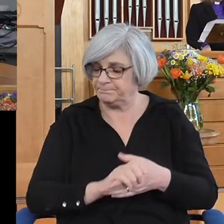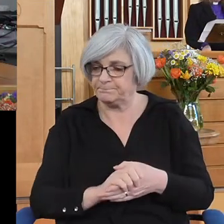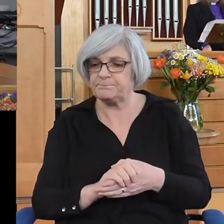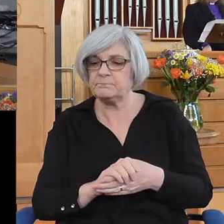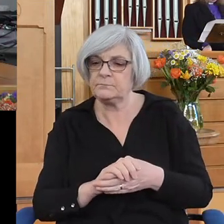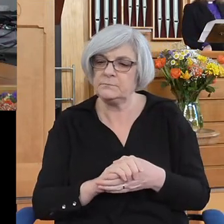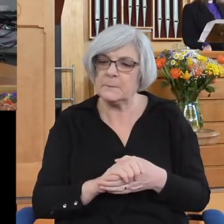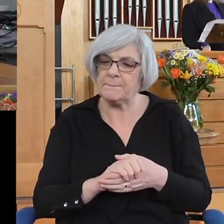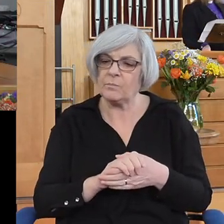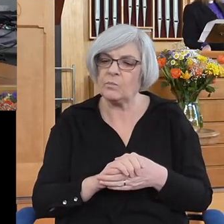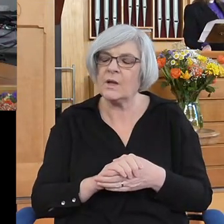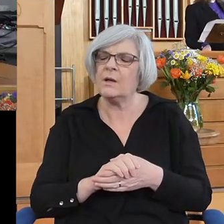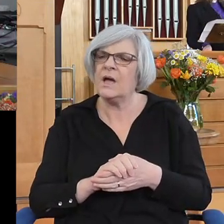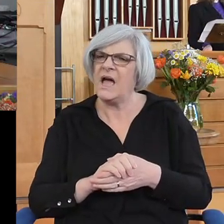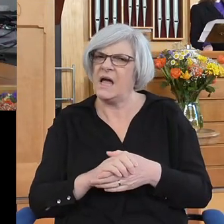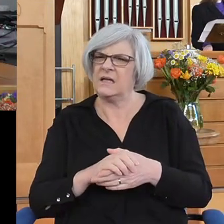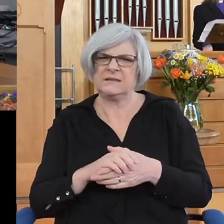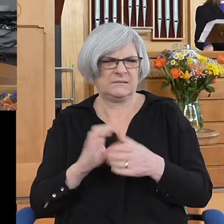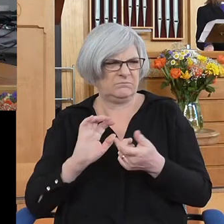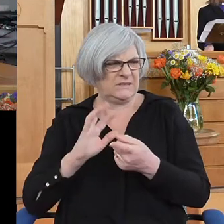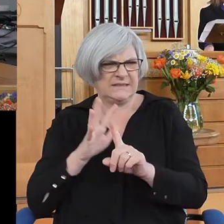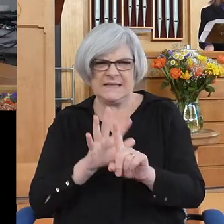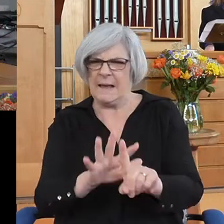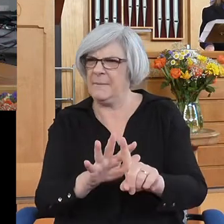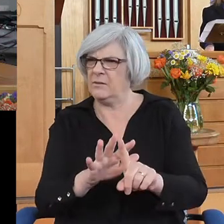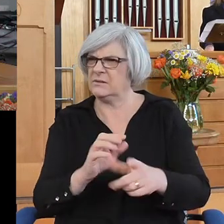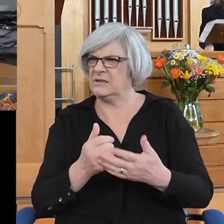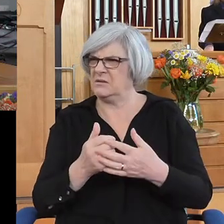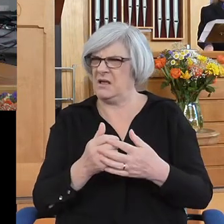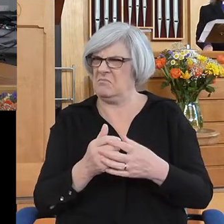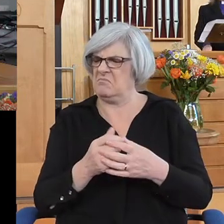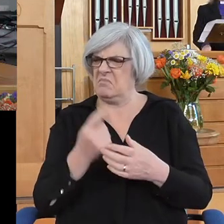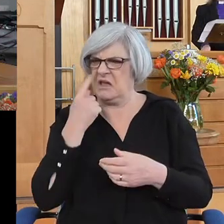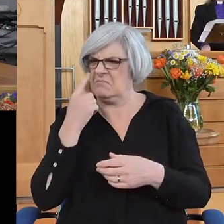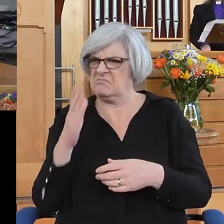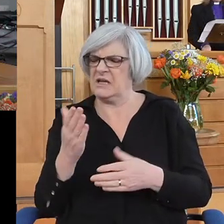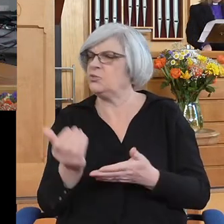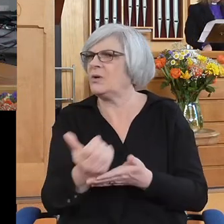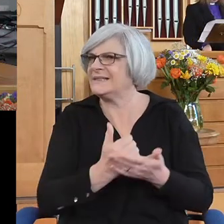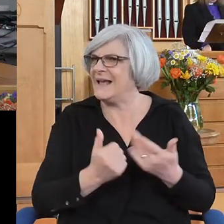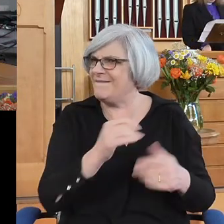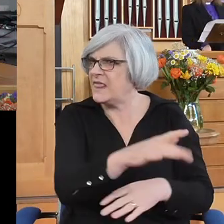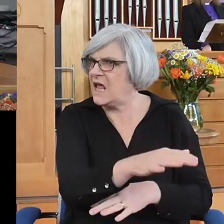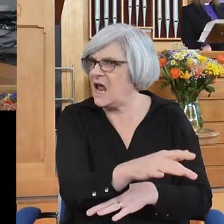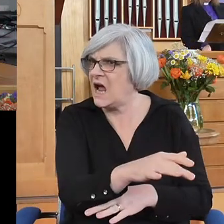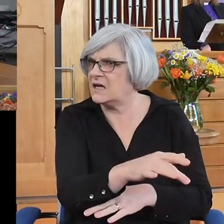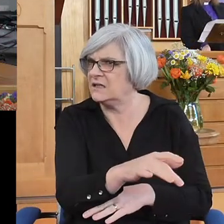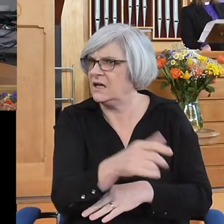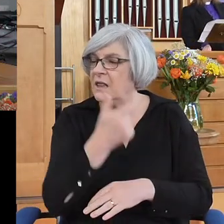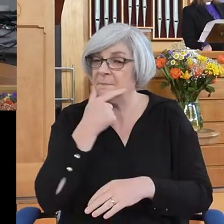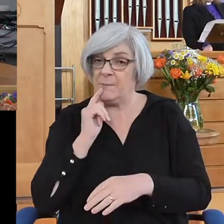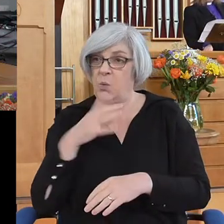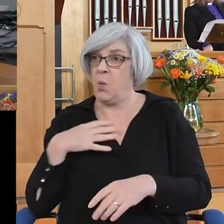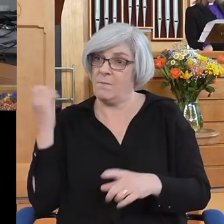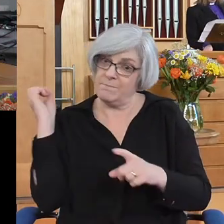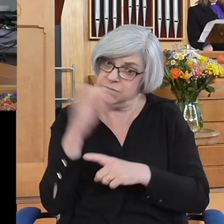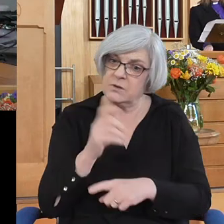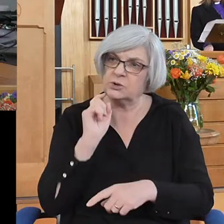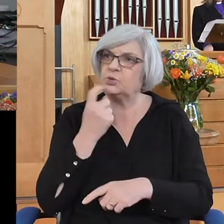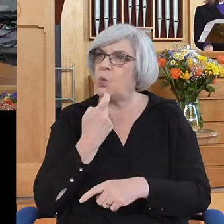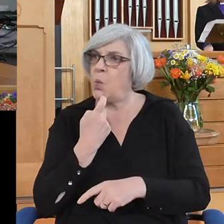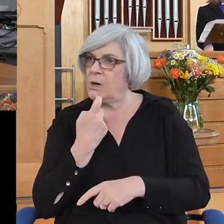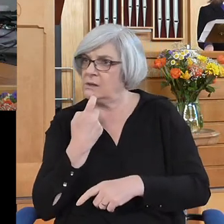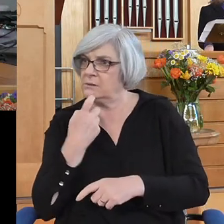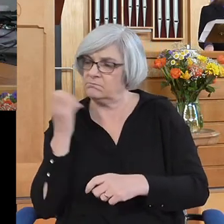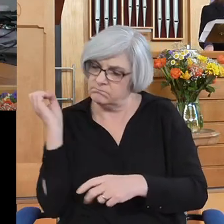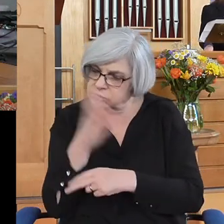was. And his disciples even then weren't convinced it was safe for him to go back because the people there had wanted to stone him. But